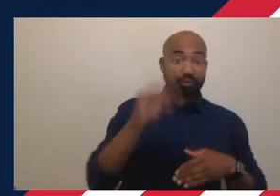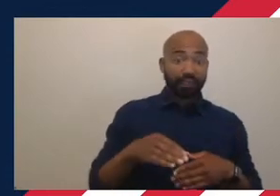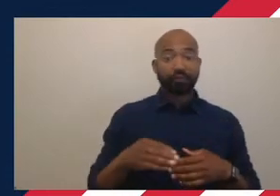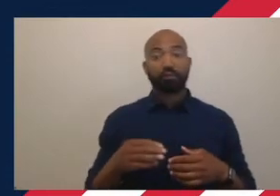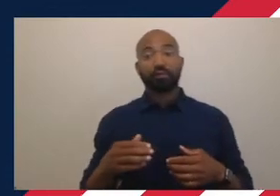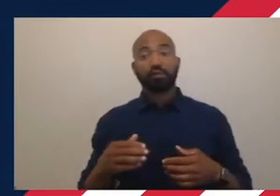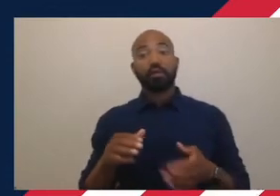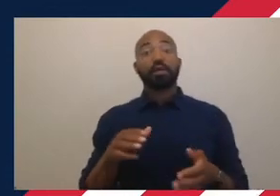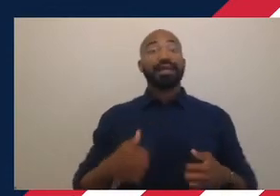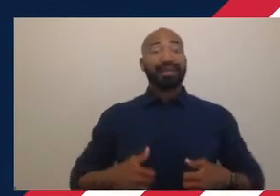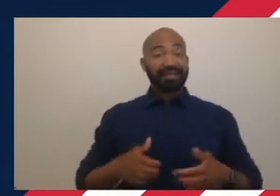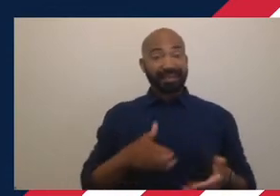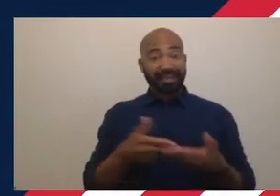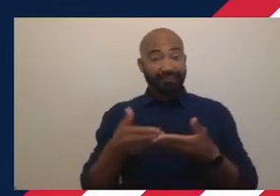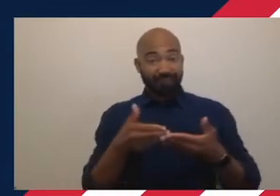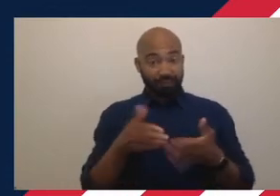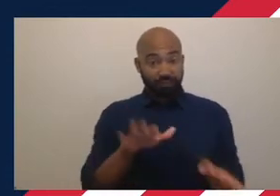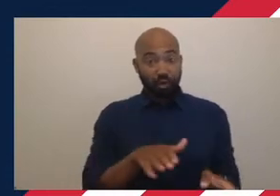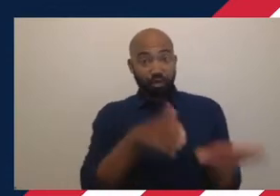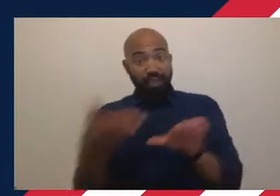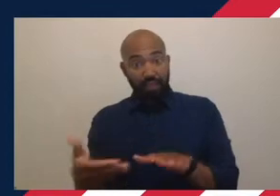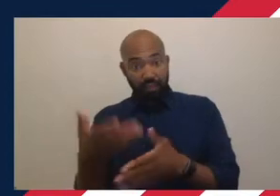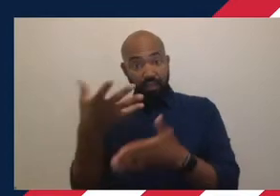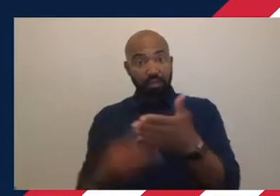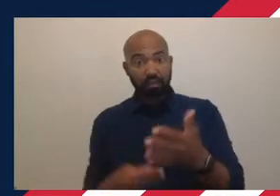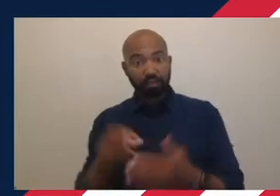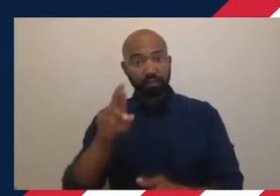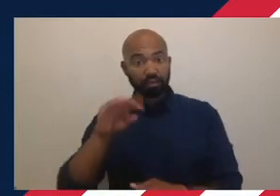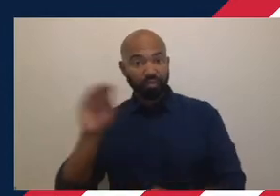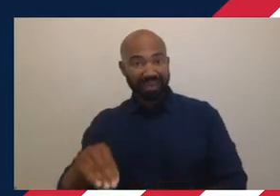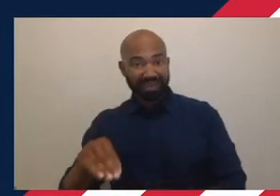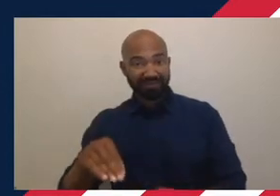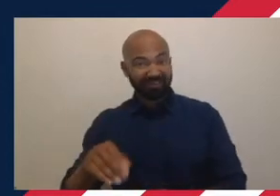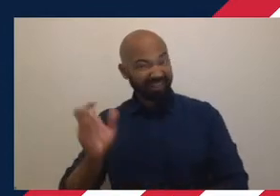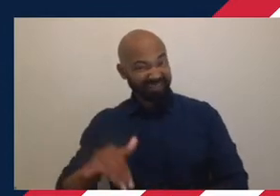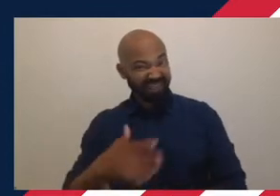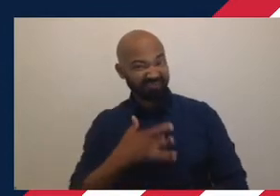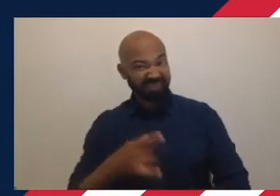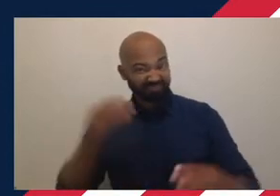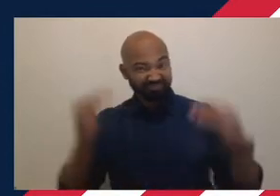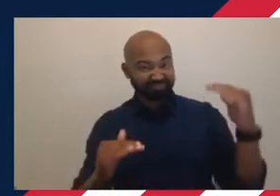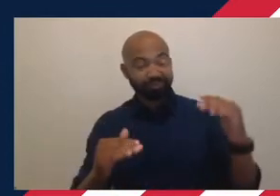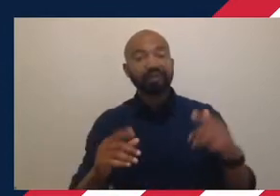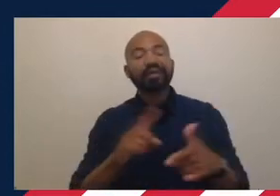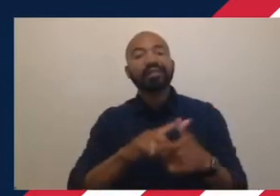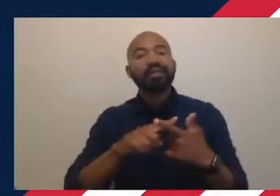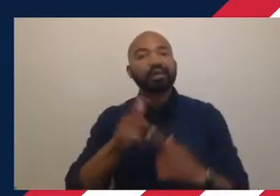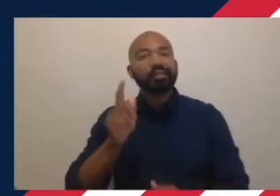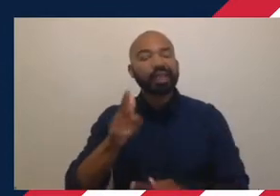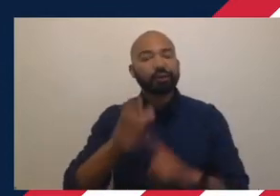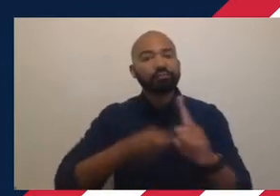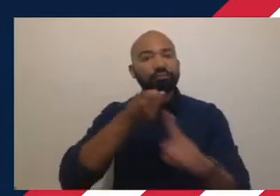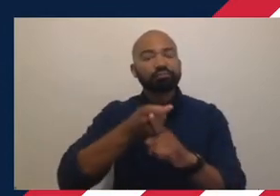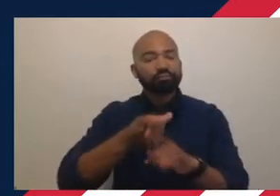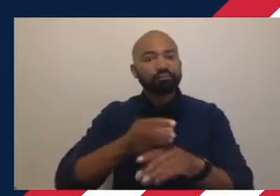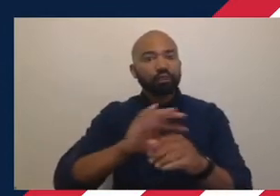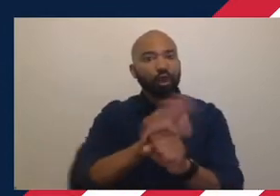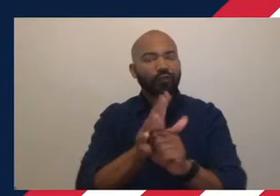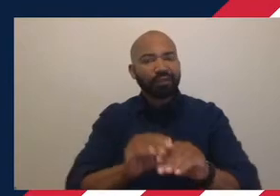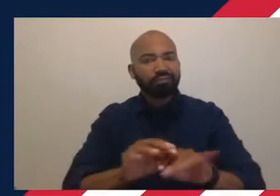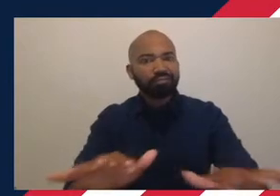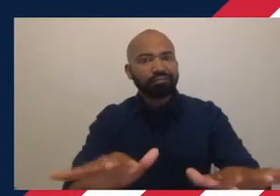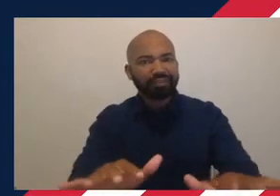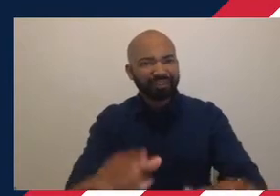pre-existing disparities. And on top of that, we were hit with COVID, just like so many of our underserved communities that are predominantly poor and